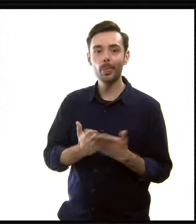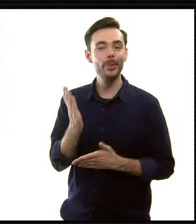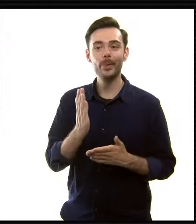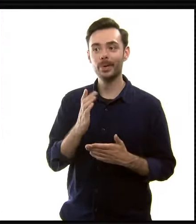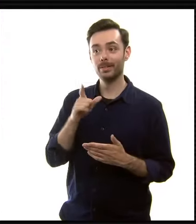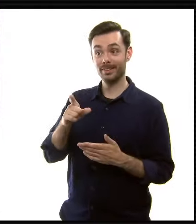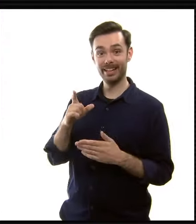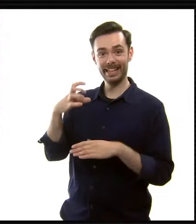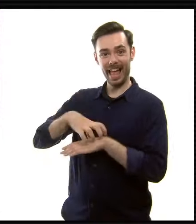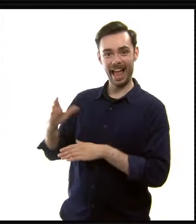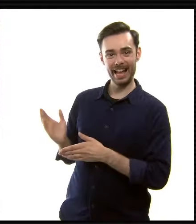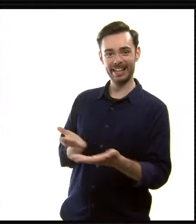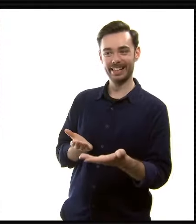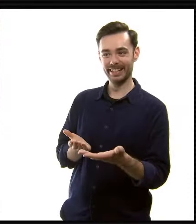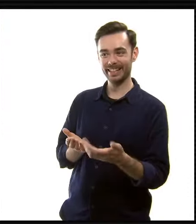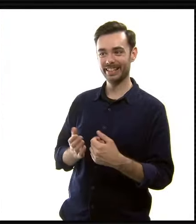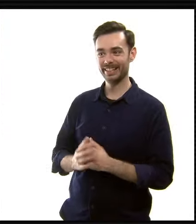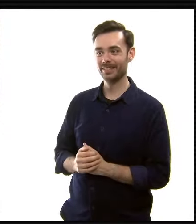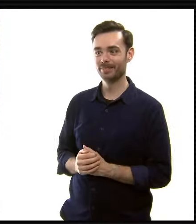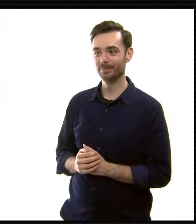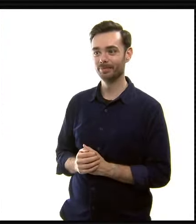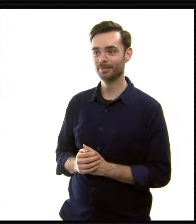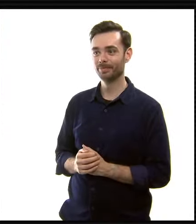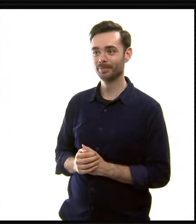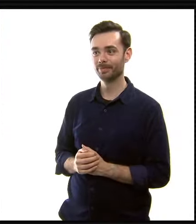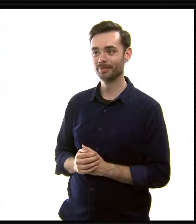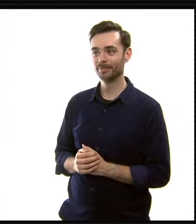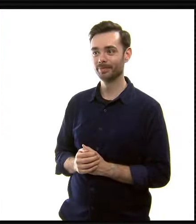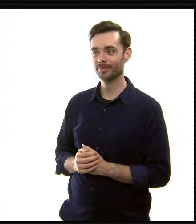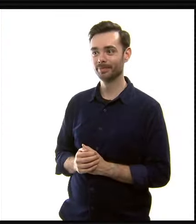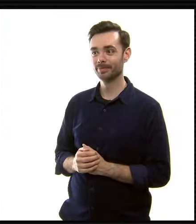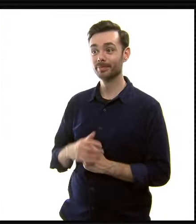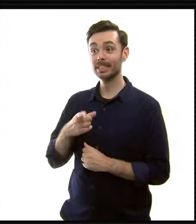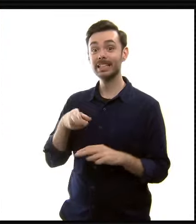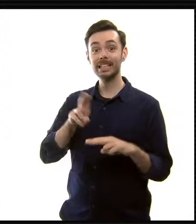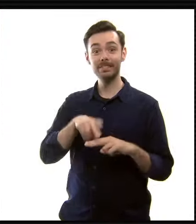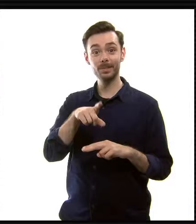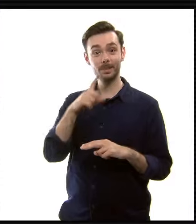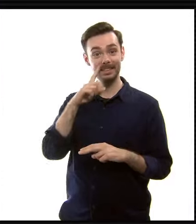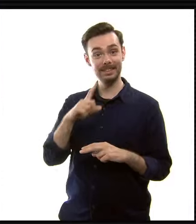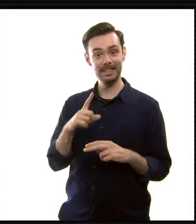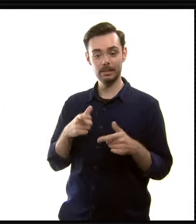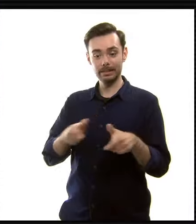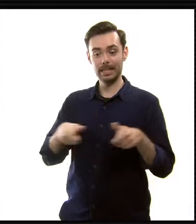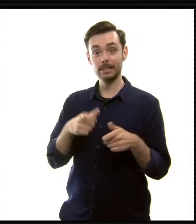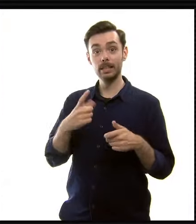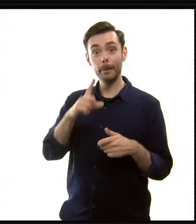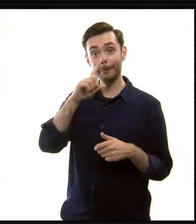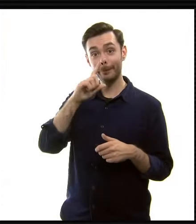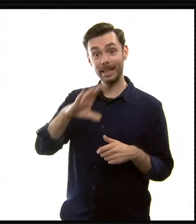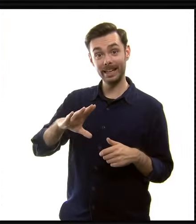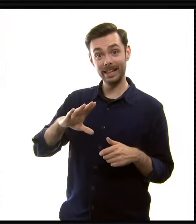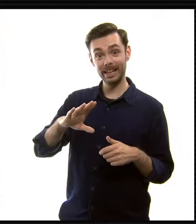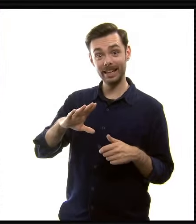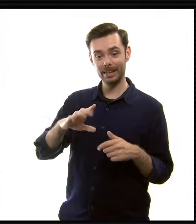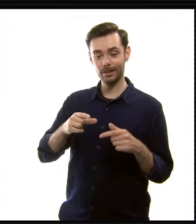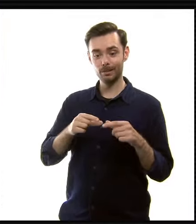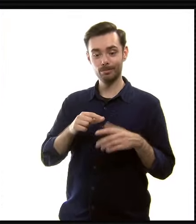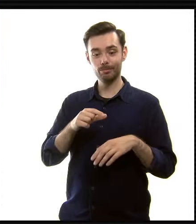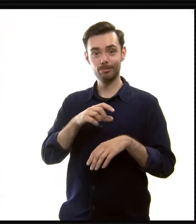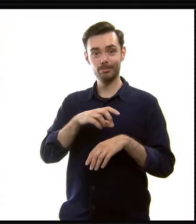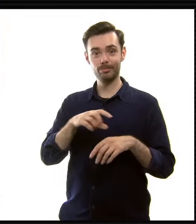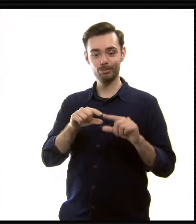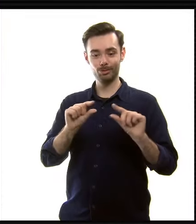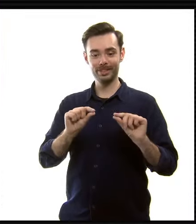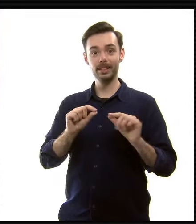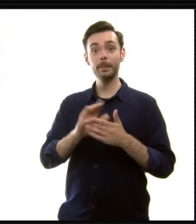So if you ever see a pink brick in a LEGO Star Wars set, just know we had cake. So I guess it's safe to say you enjoy being